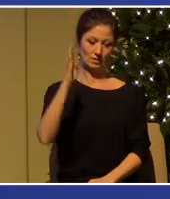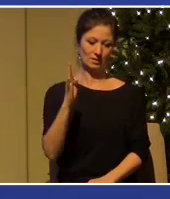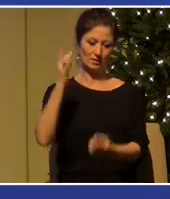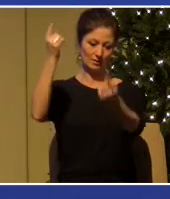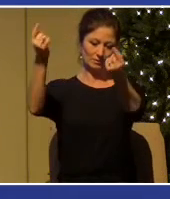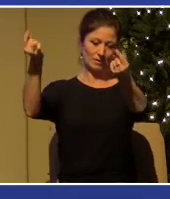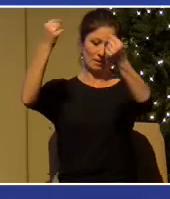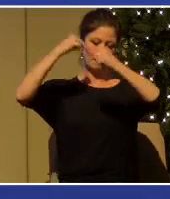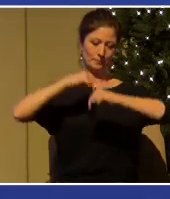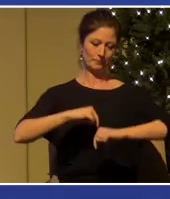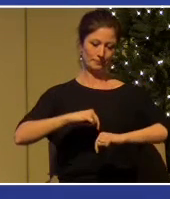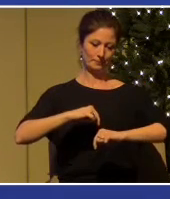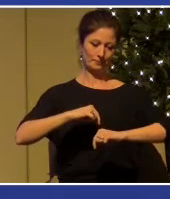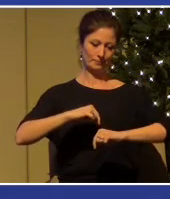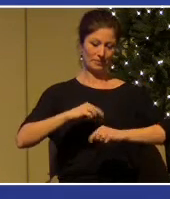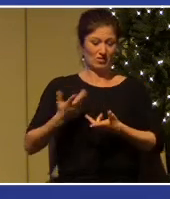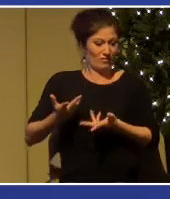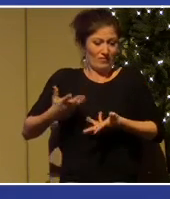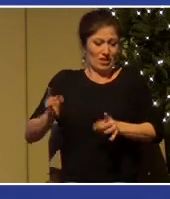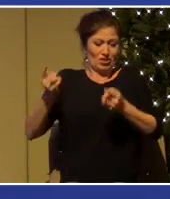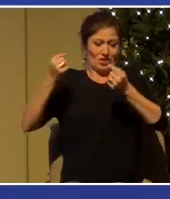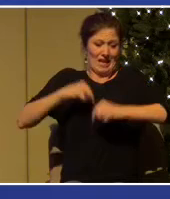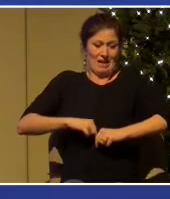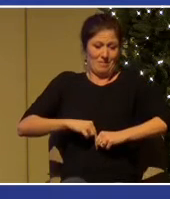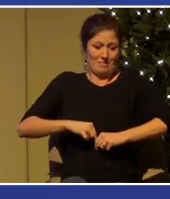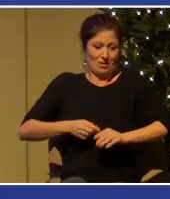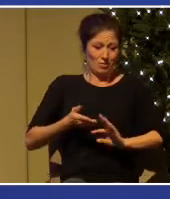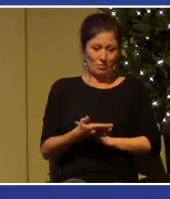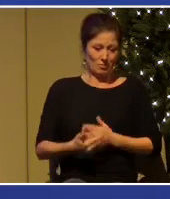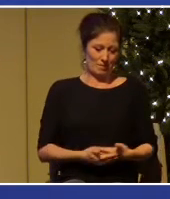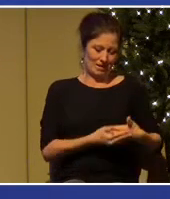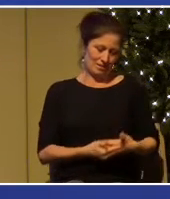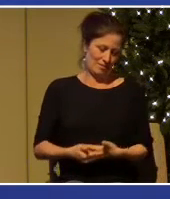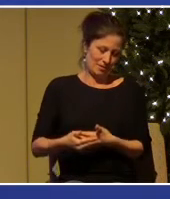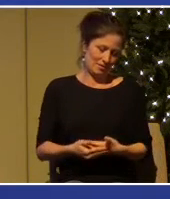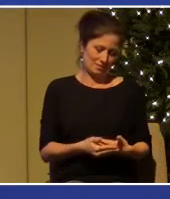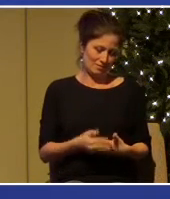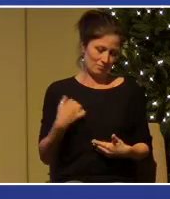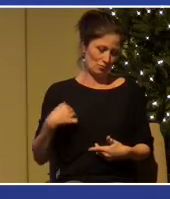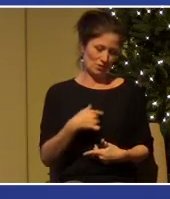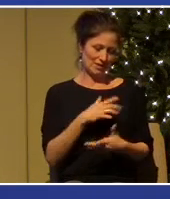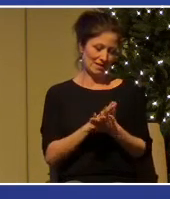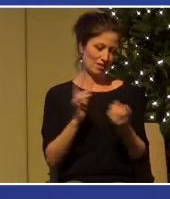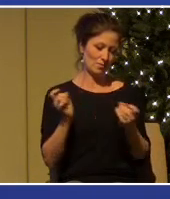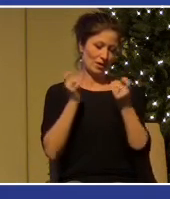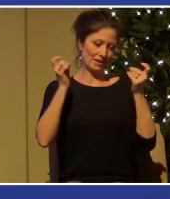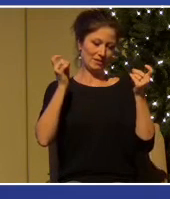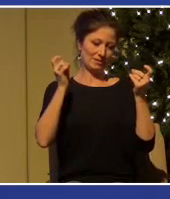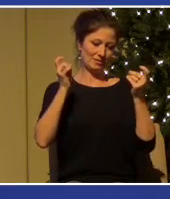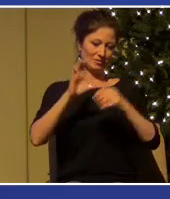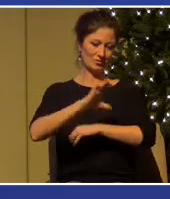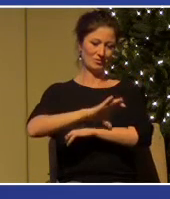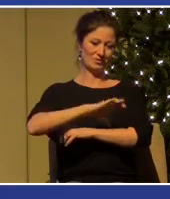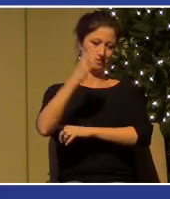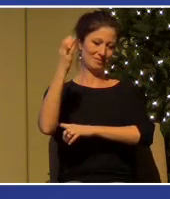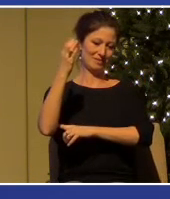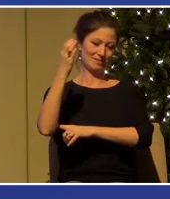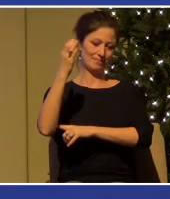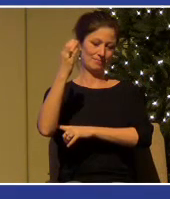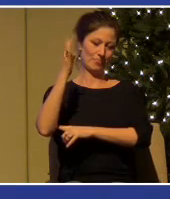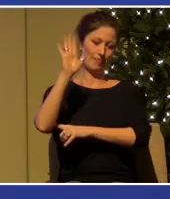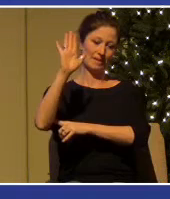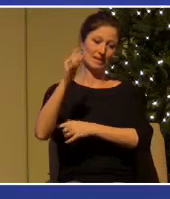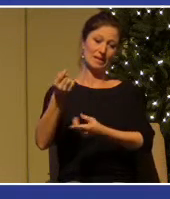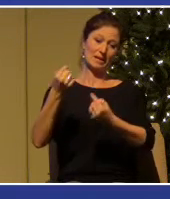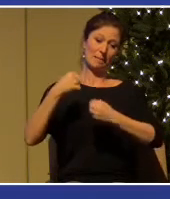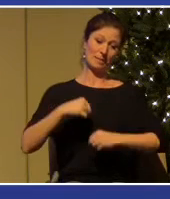you came, a little baby who we celebrate at Christmas, whose coming we anticipate